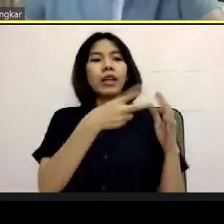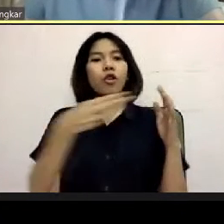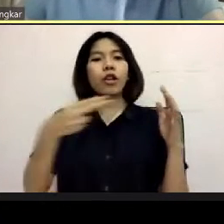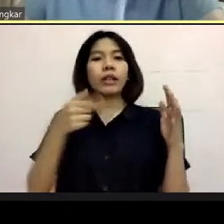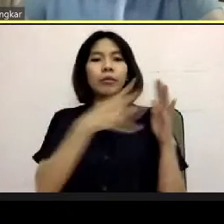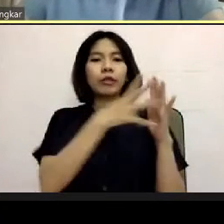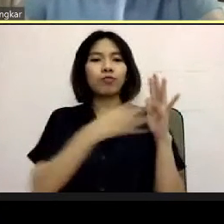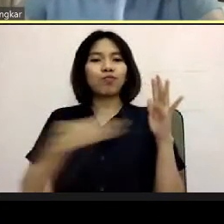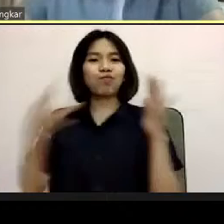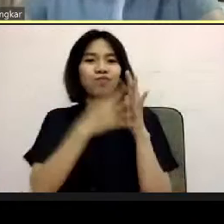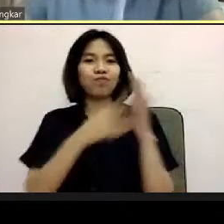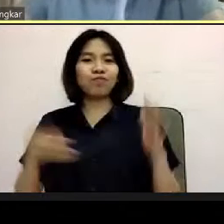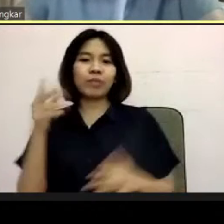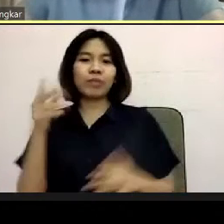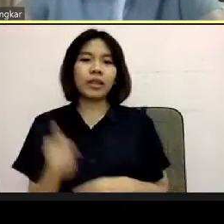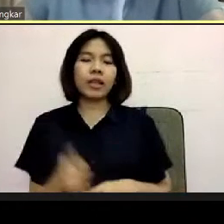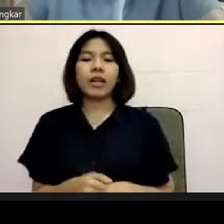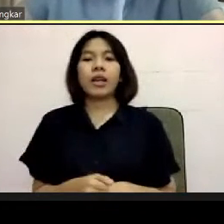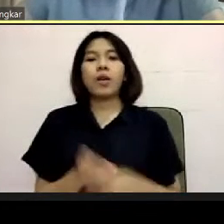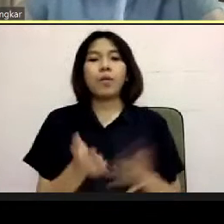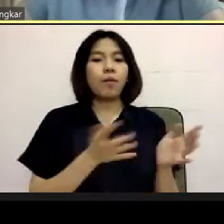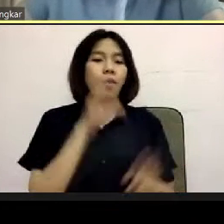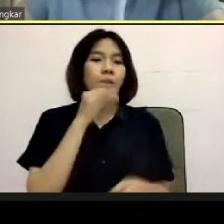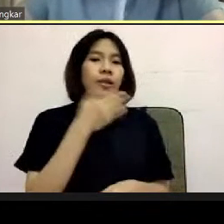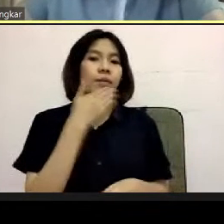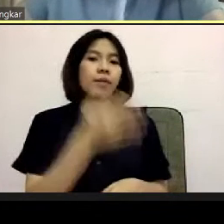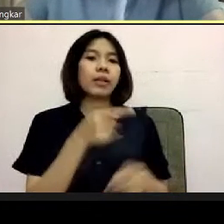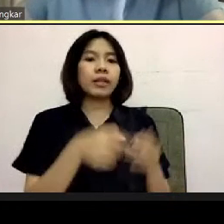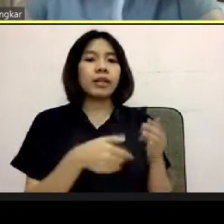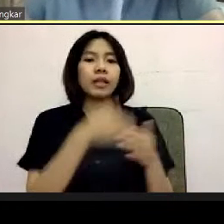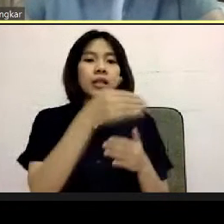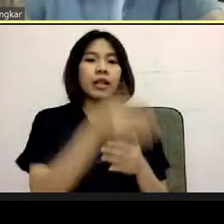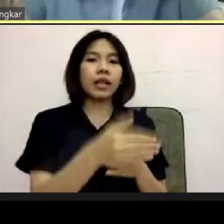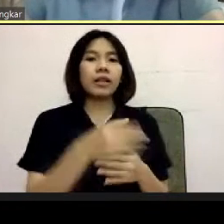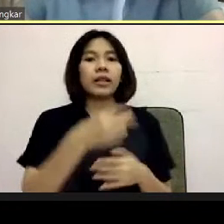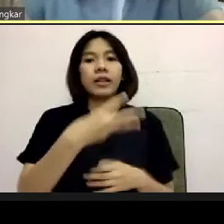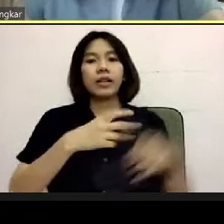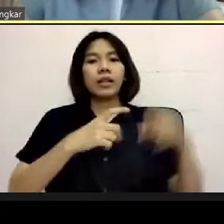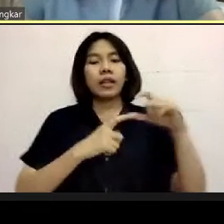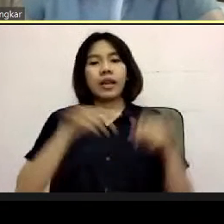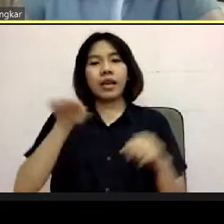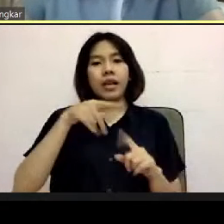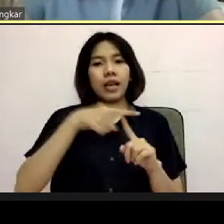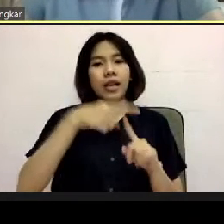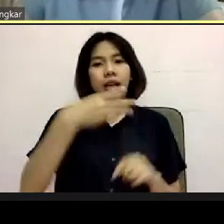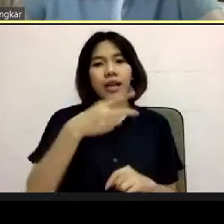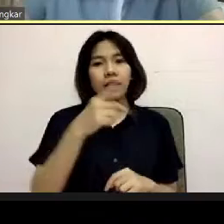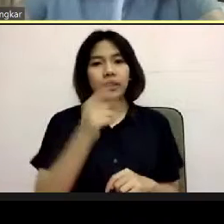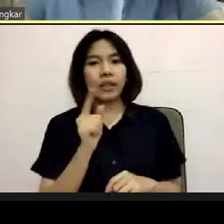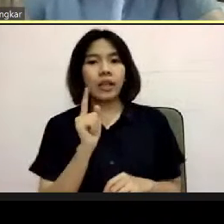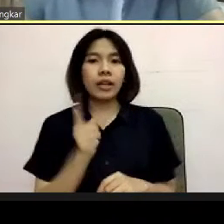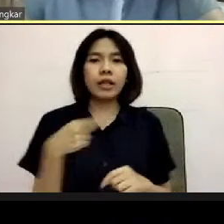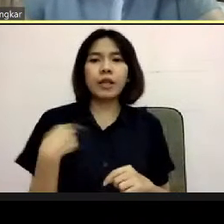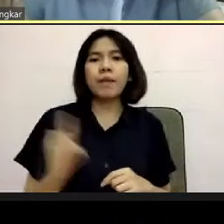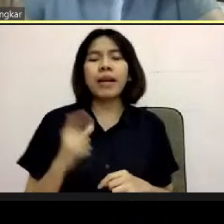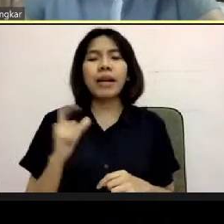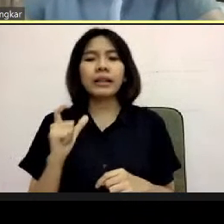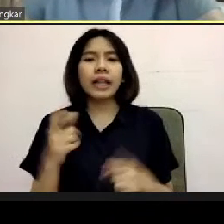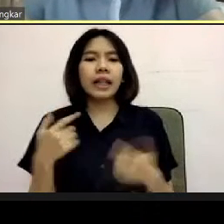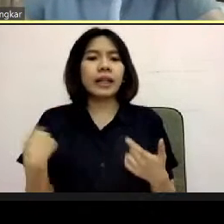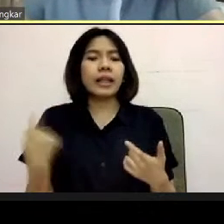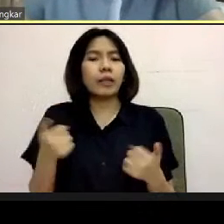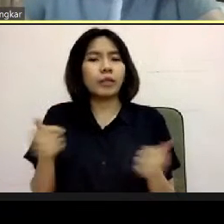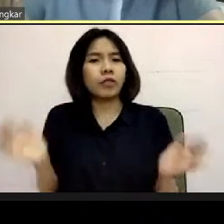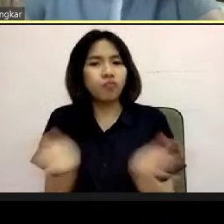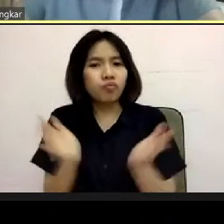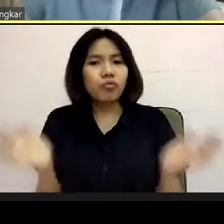be happen in each of the region. Thank you, Mr. Arianto. Miss Esther, will be your response. To pressure the